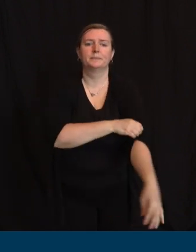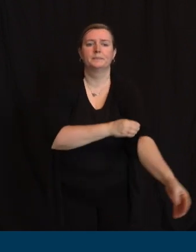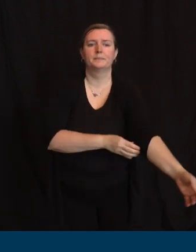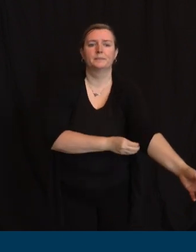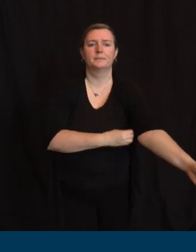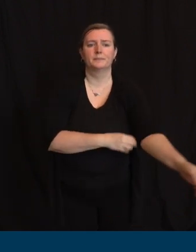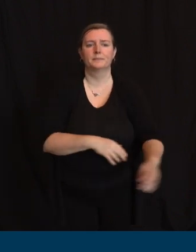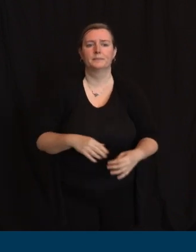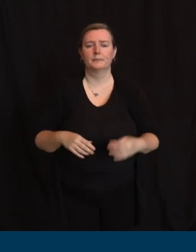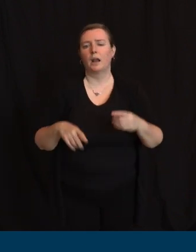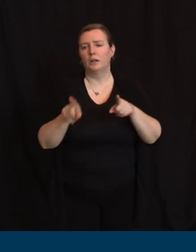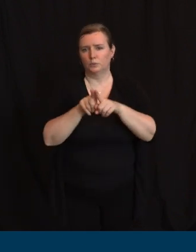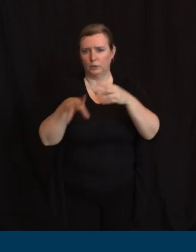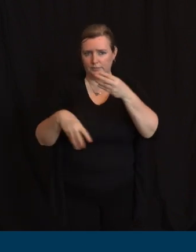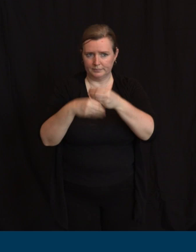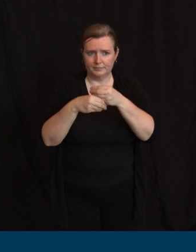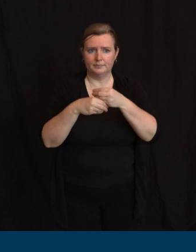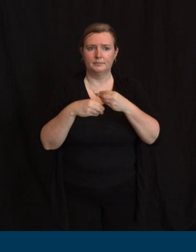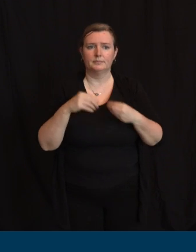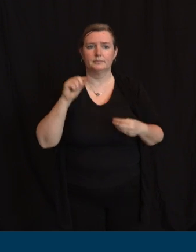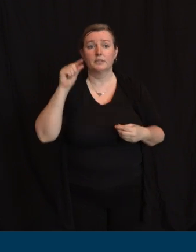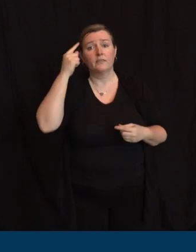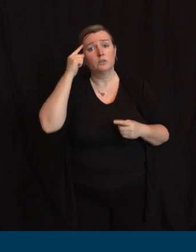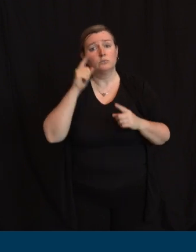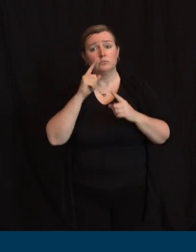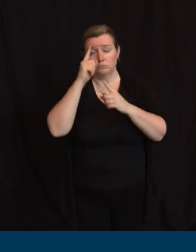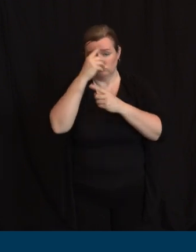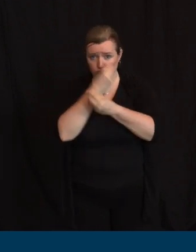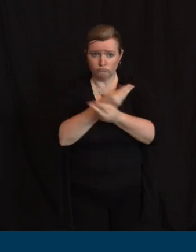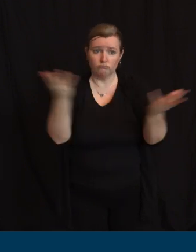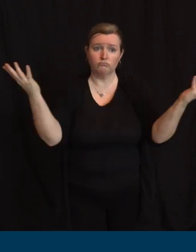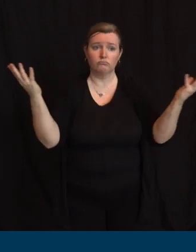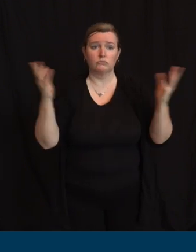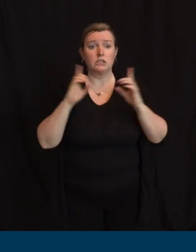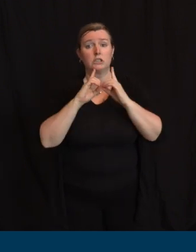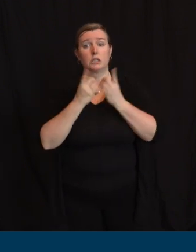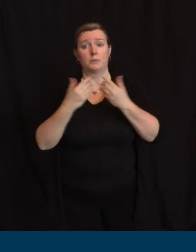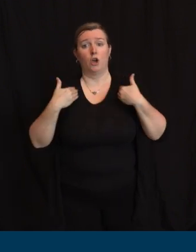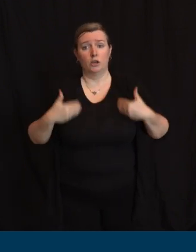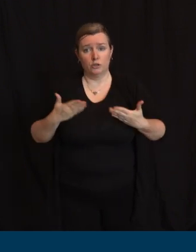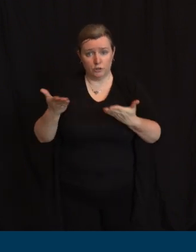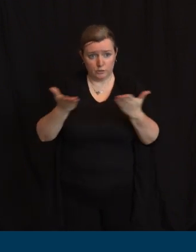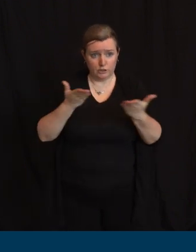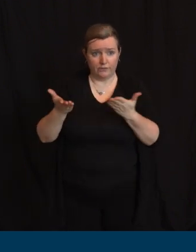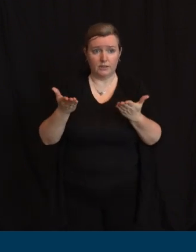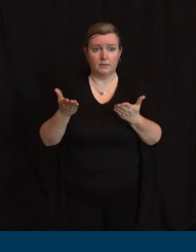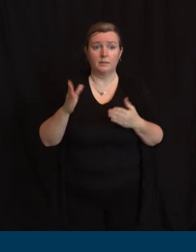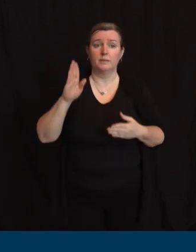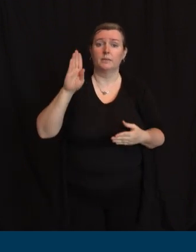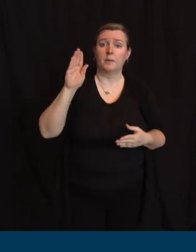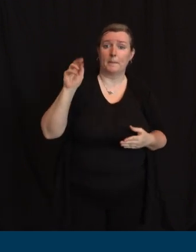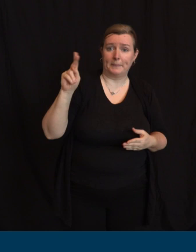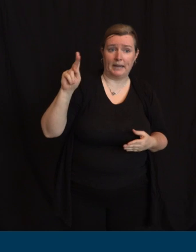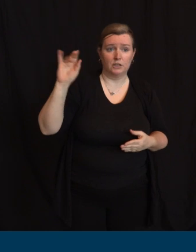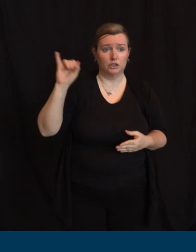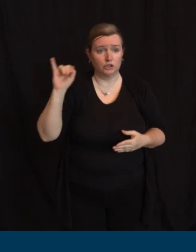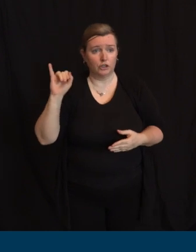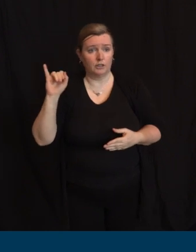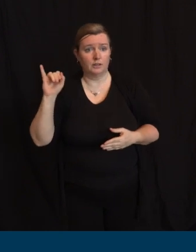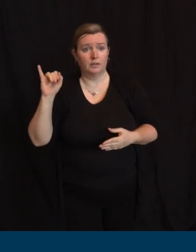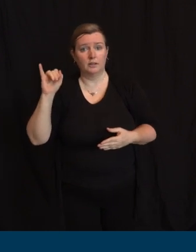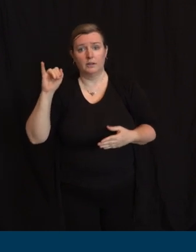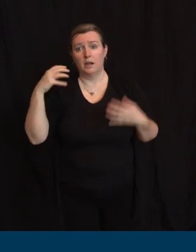to the Governor's directive, Human Services, Banking and Insurance, and the Department of Health have worked to